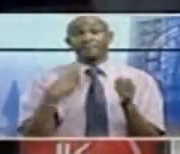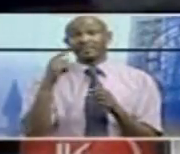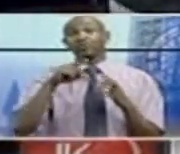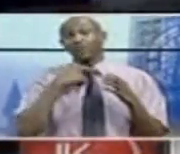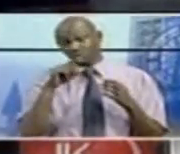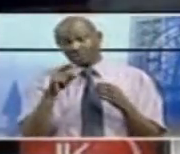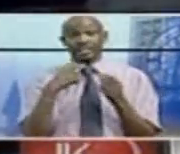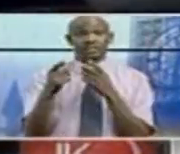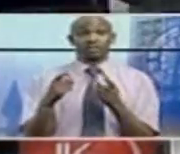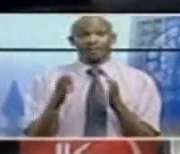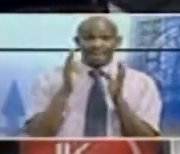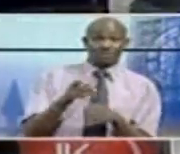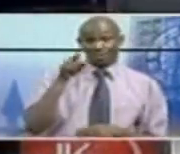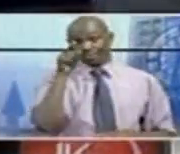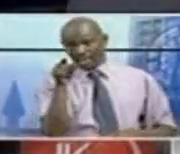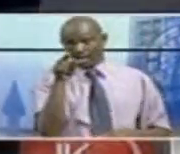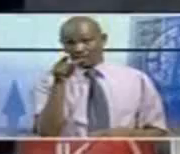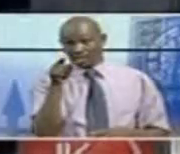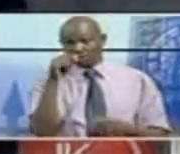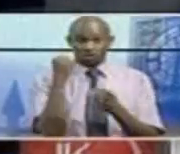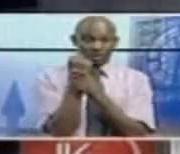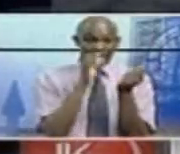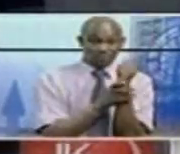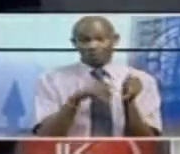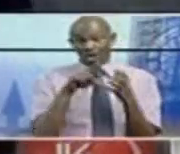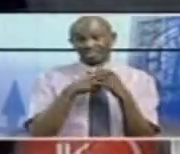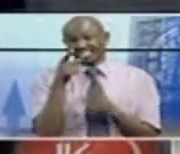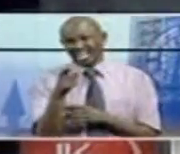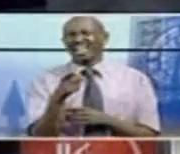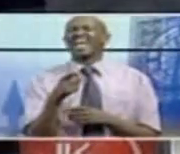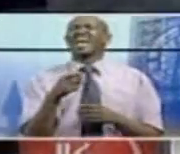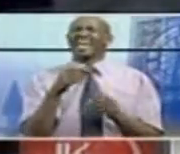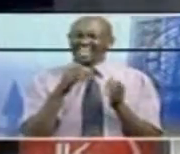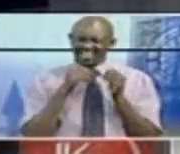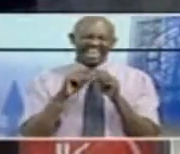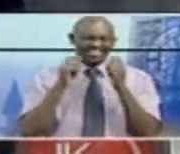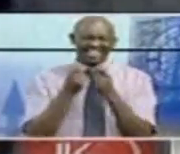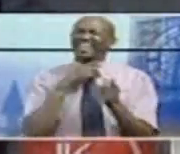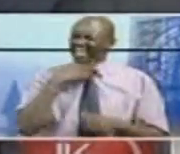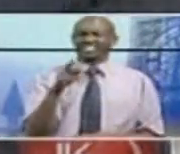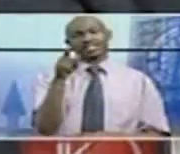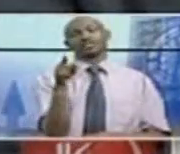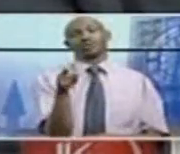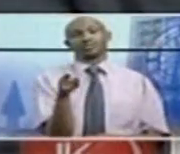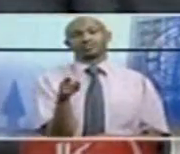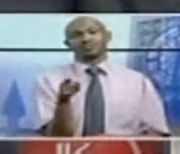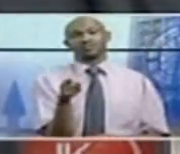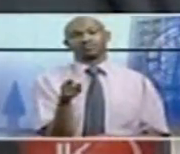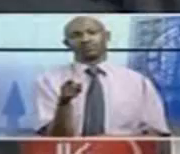start identifying somebody by geographical origin, this ethnic hate, this ethnic prejudice,